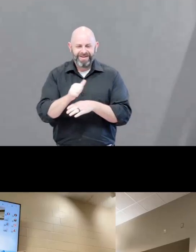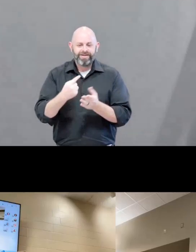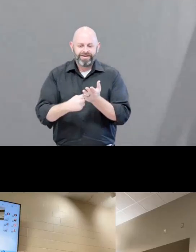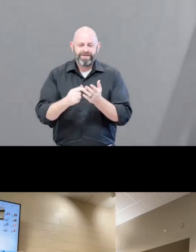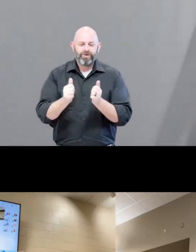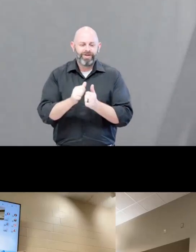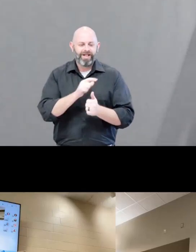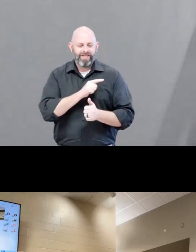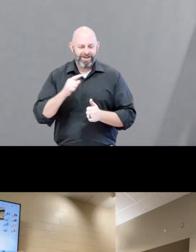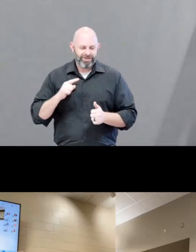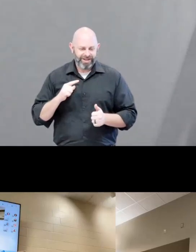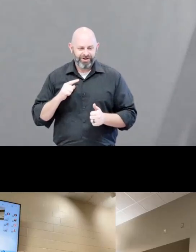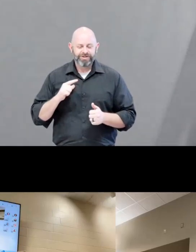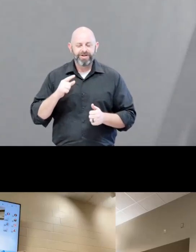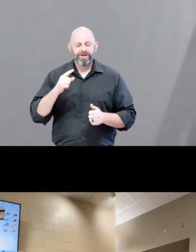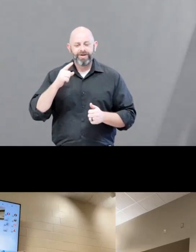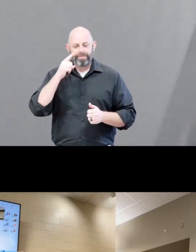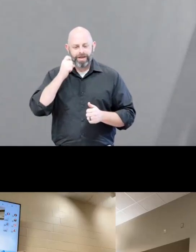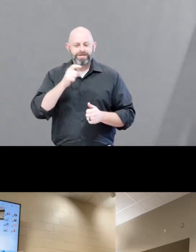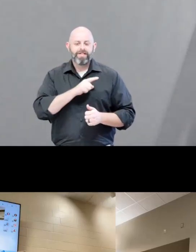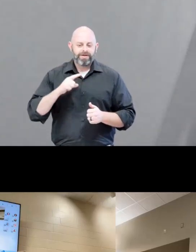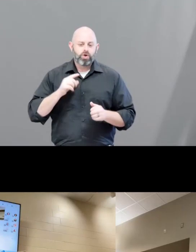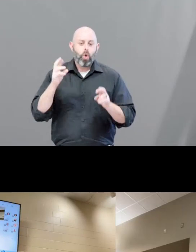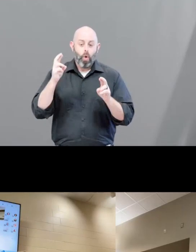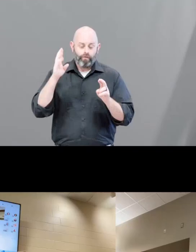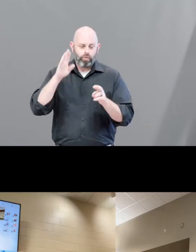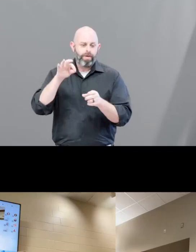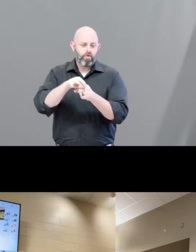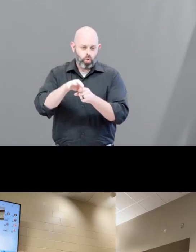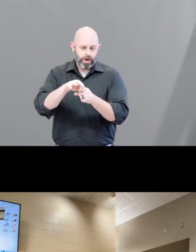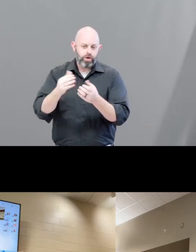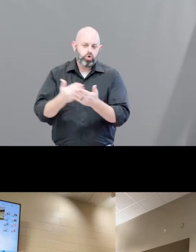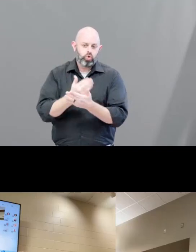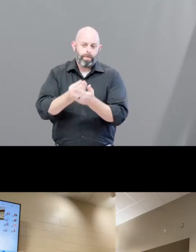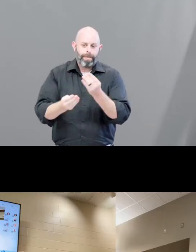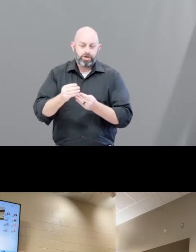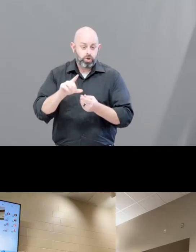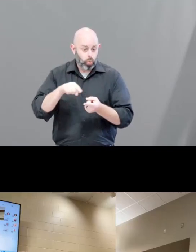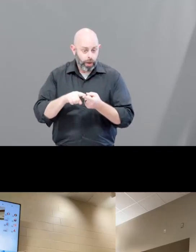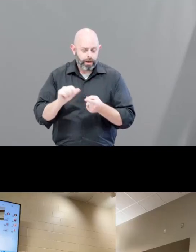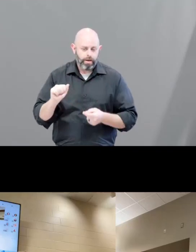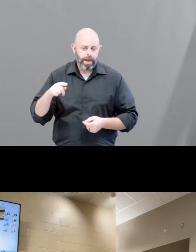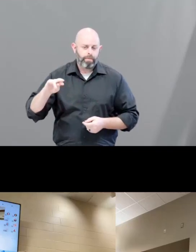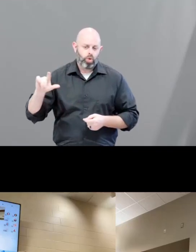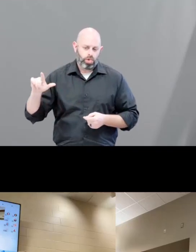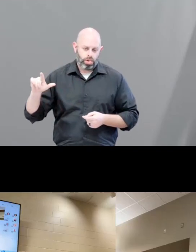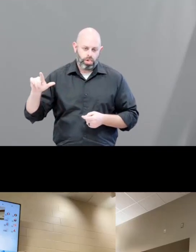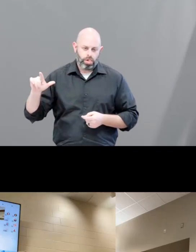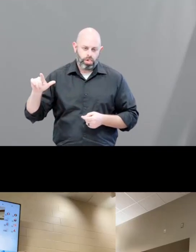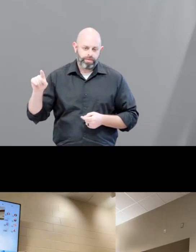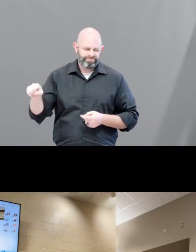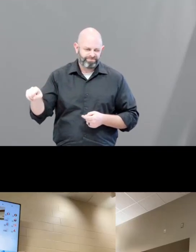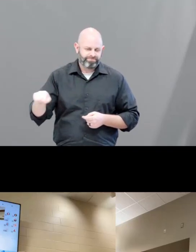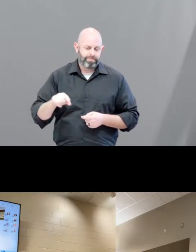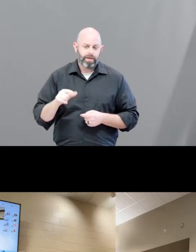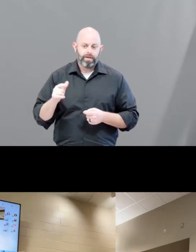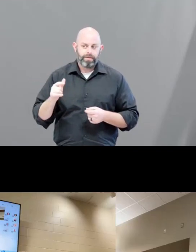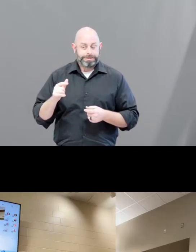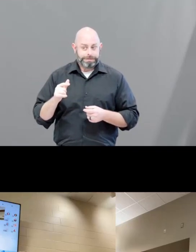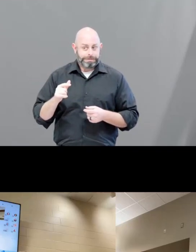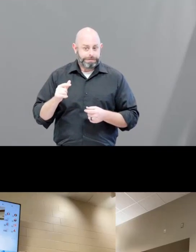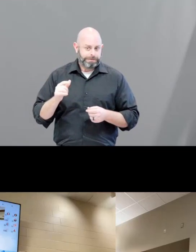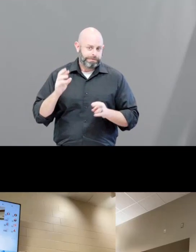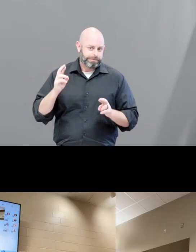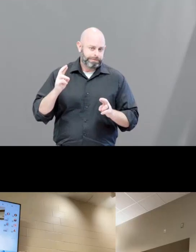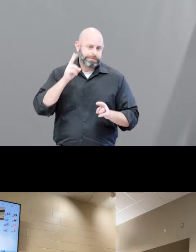legislators, because they're hopefully going to be voting on a new budget in April, hopefully. Yeah. That's what everything is